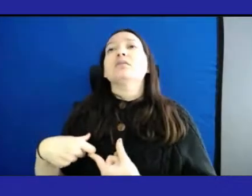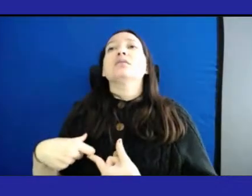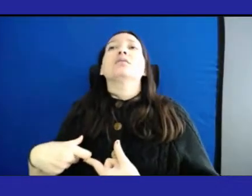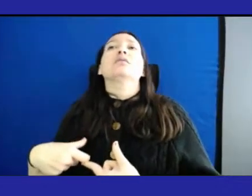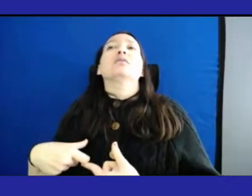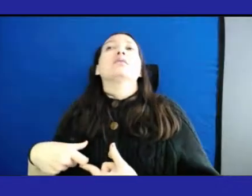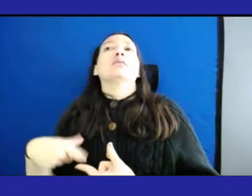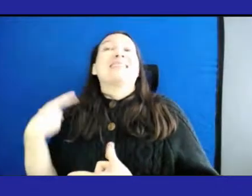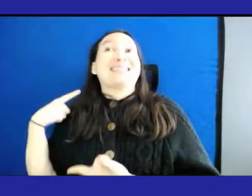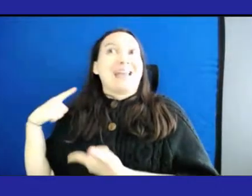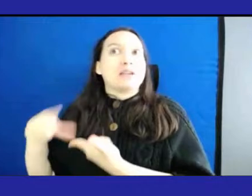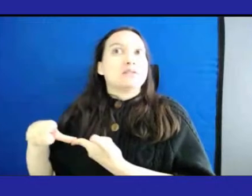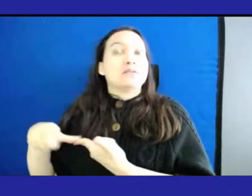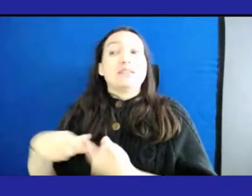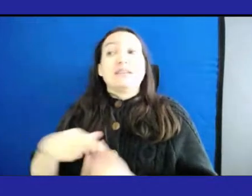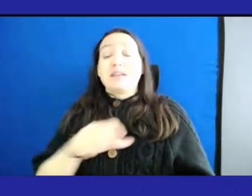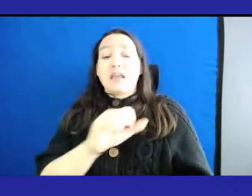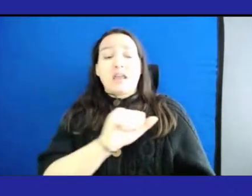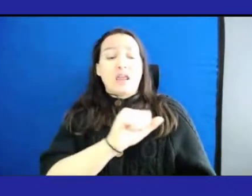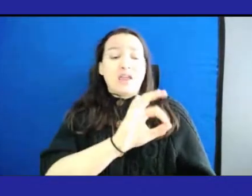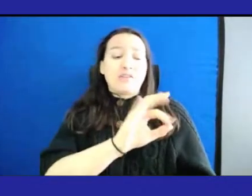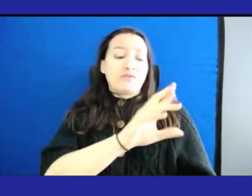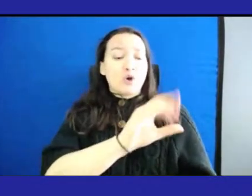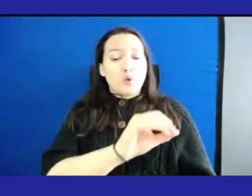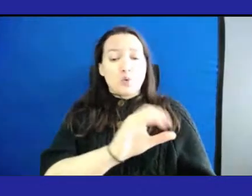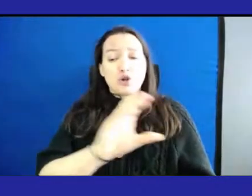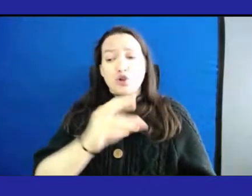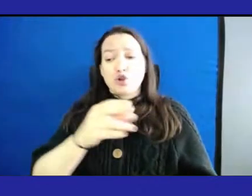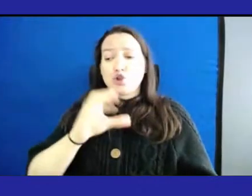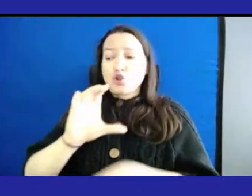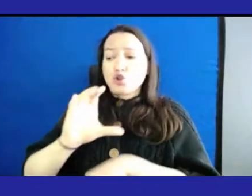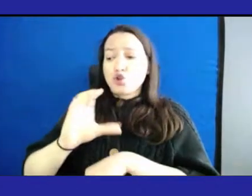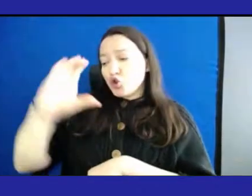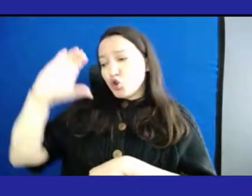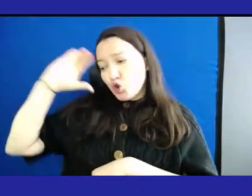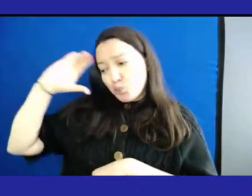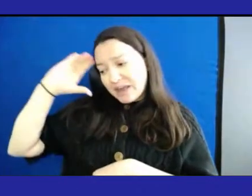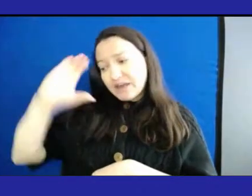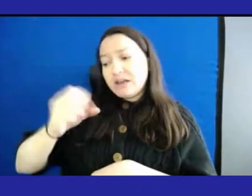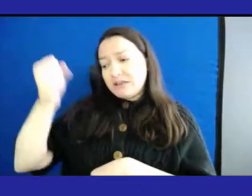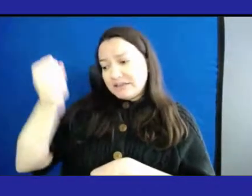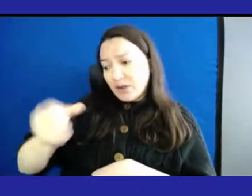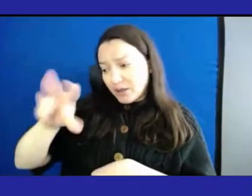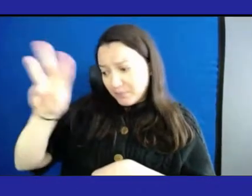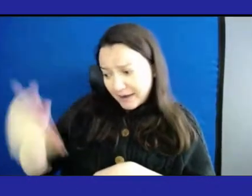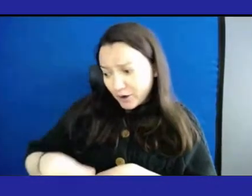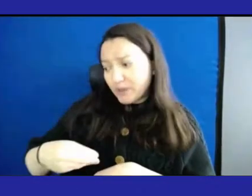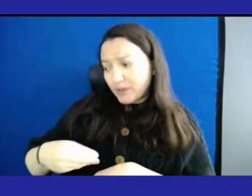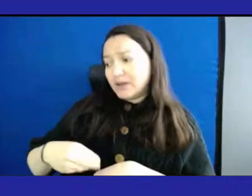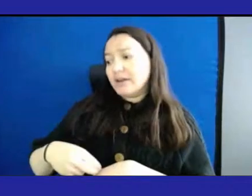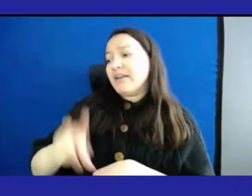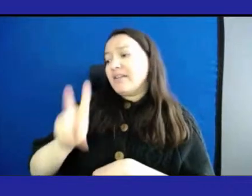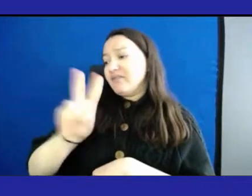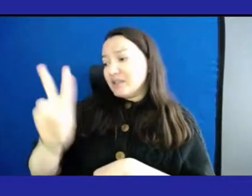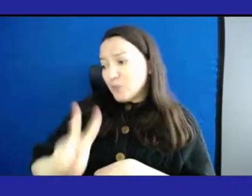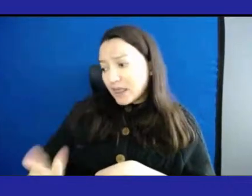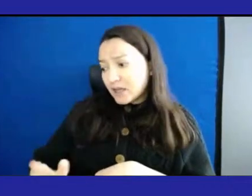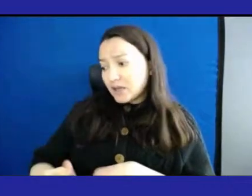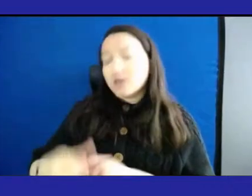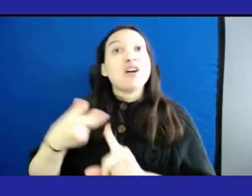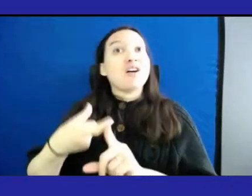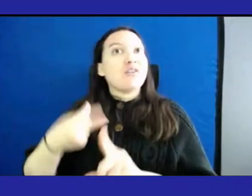be Afro-Cuban, South American, Venezuelan, from